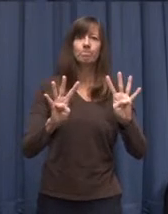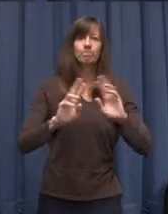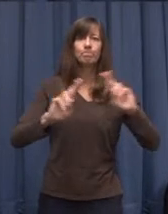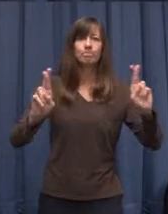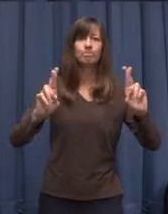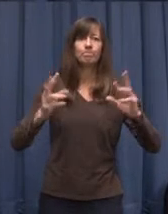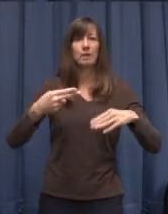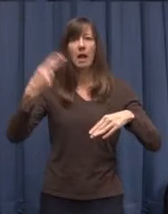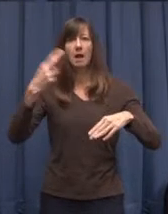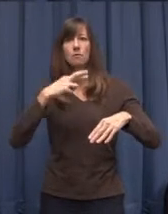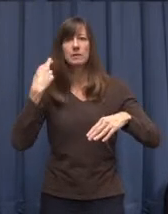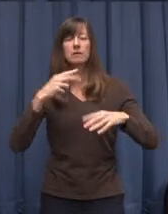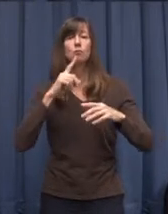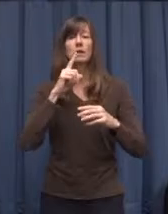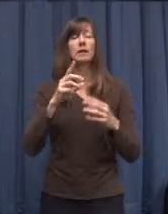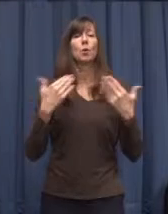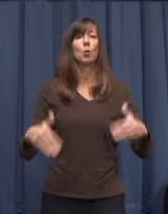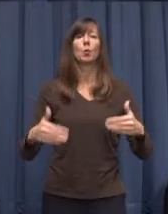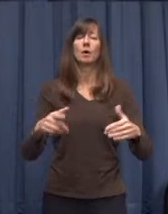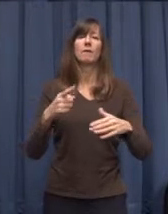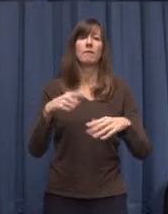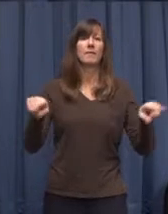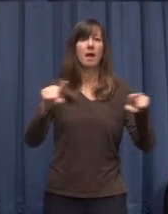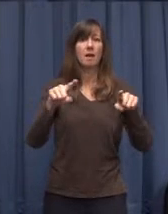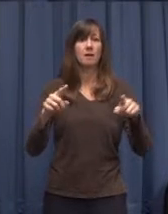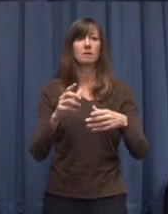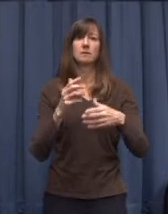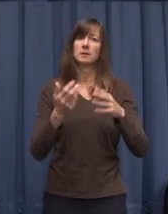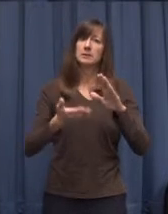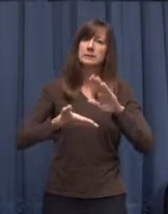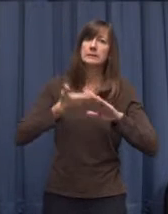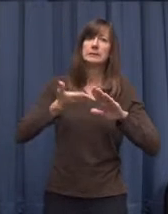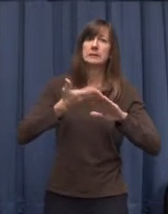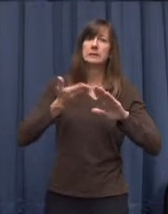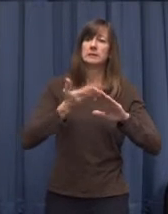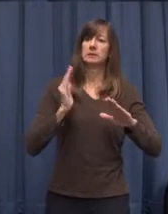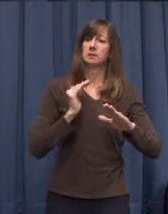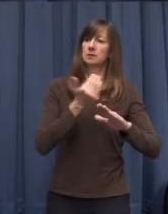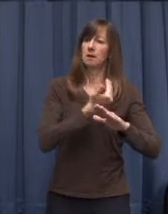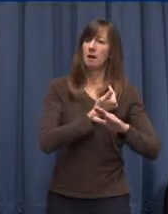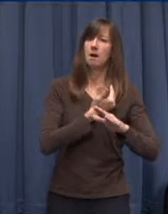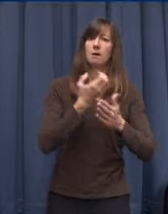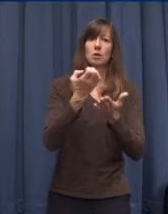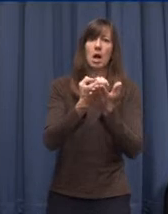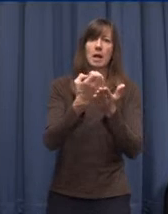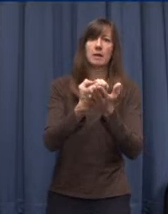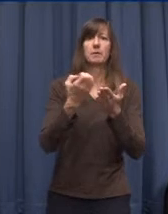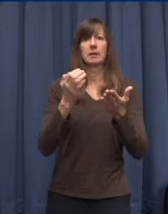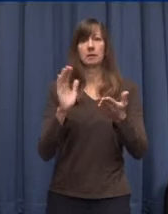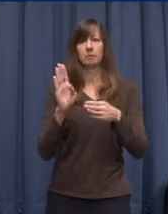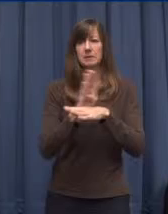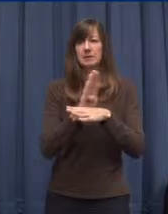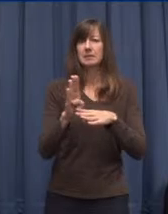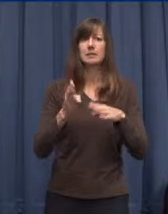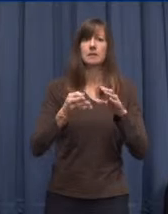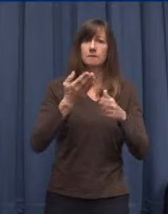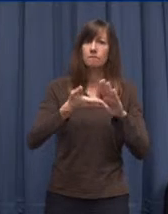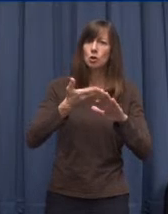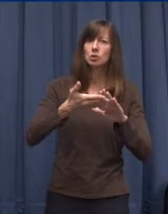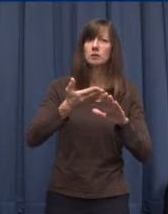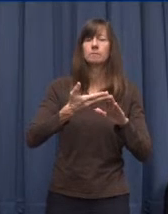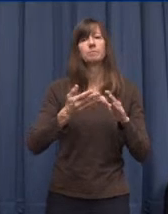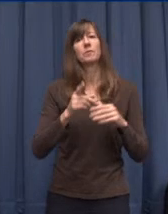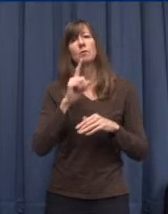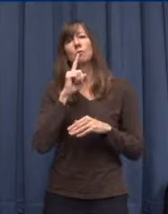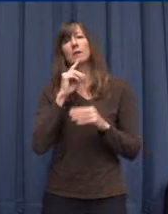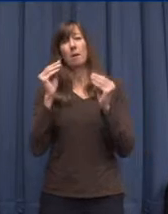and our society functioning. As always, I want to thank all of them, particularly our healthcare workers that are now seeing more